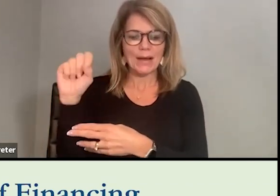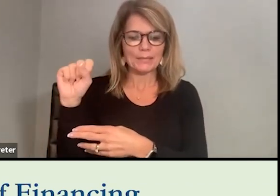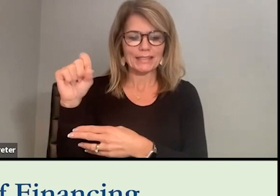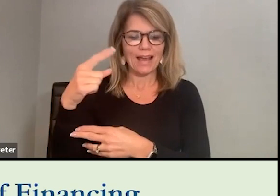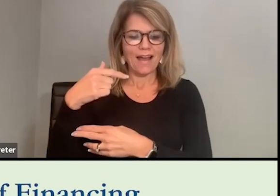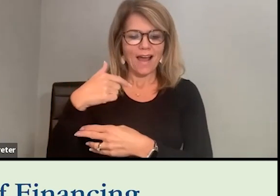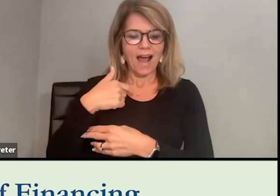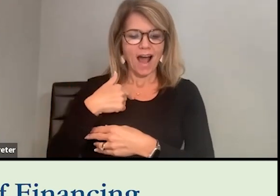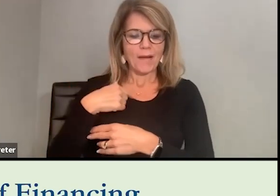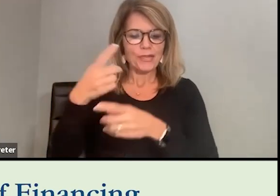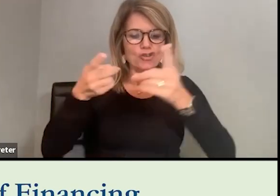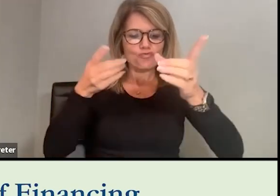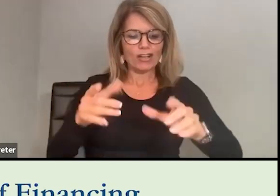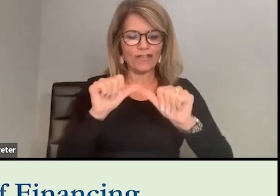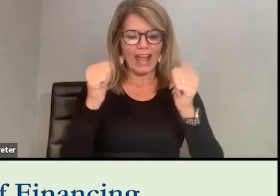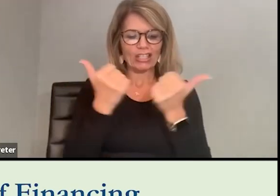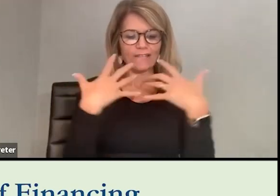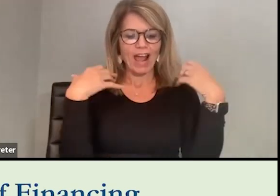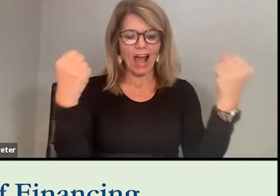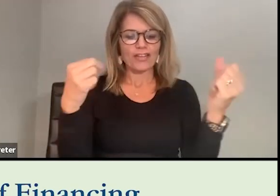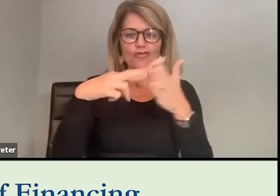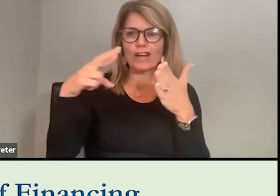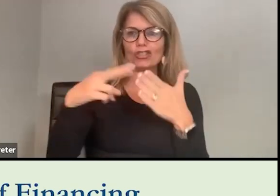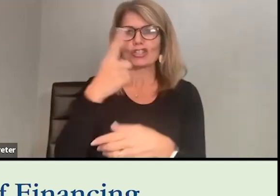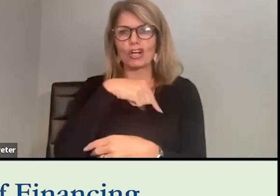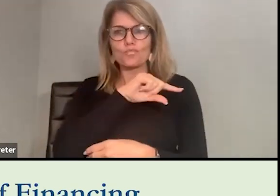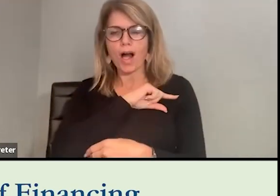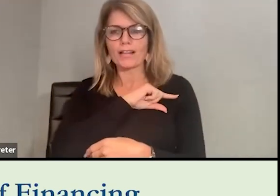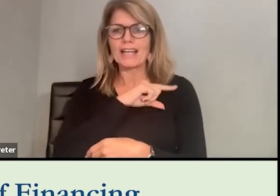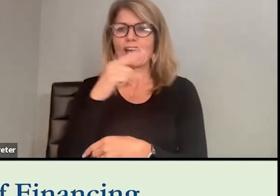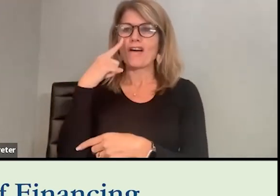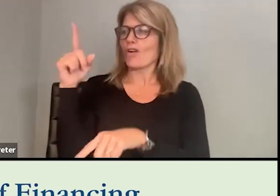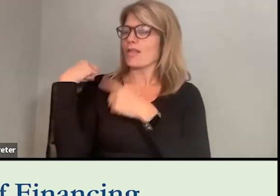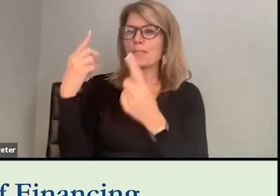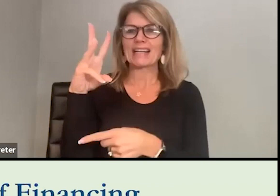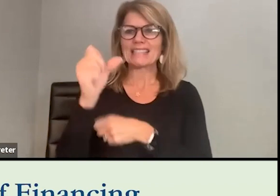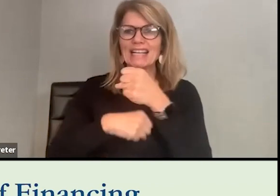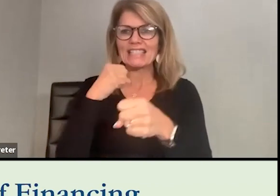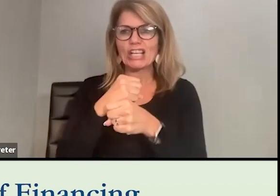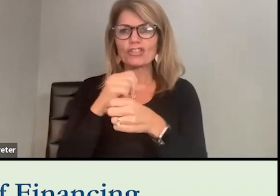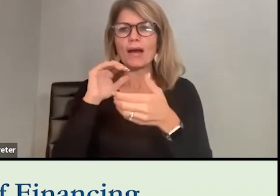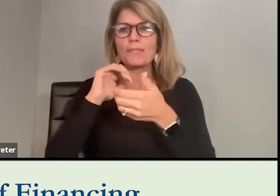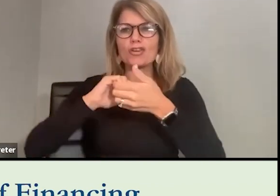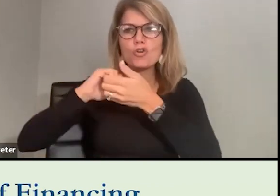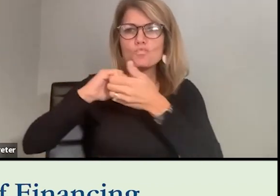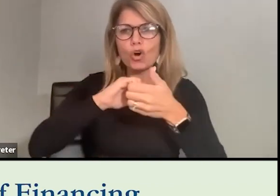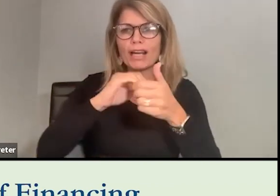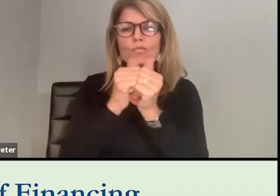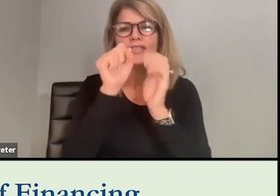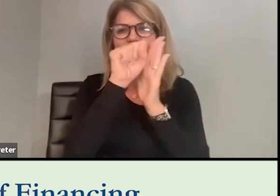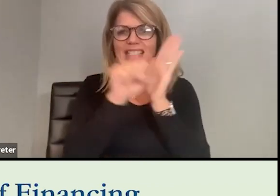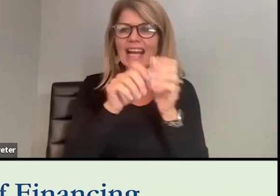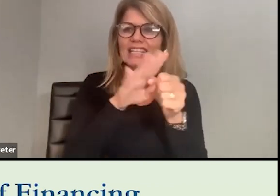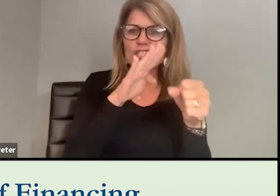Mental Health Program Directors, an organization that for the past 60 plus years has been working directly with the states, territories, and